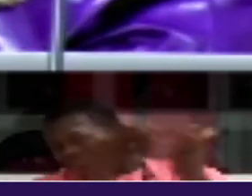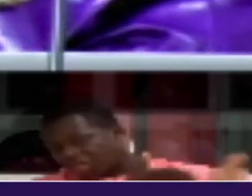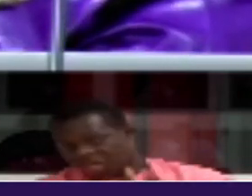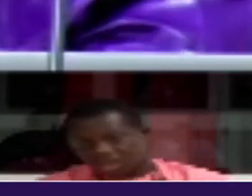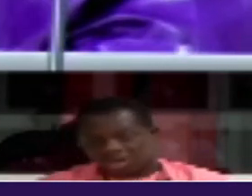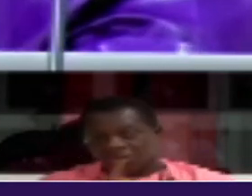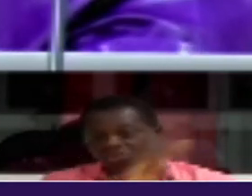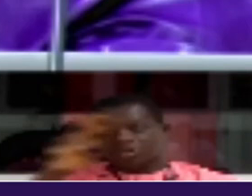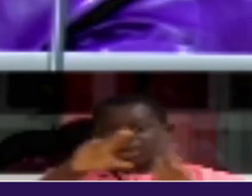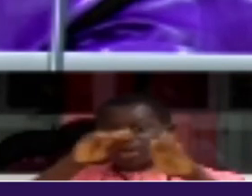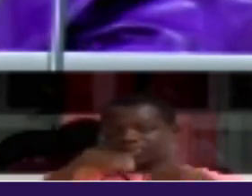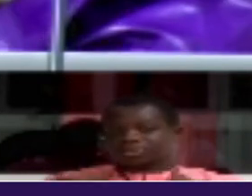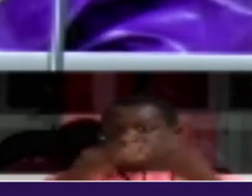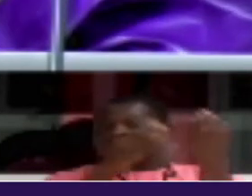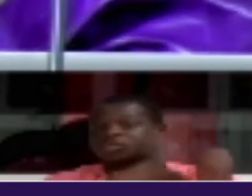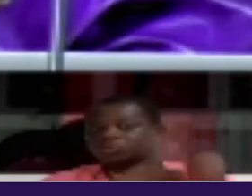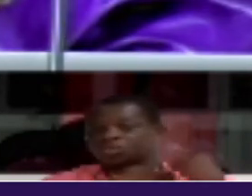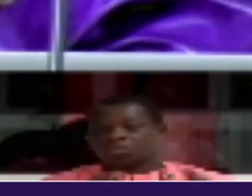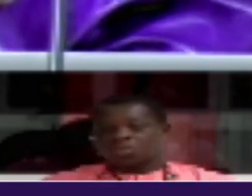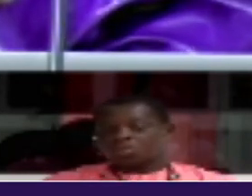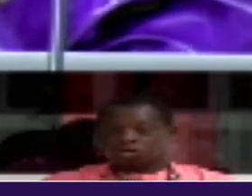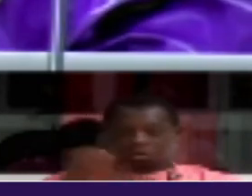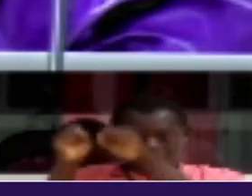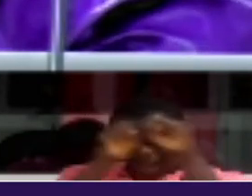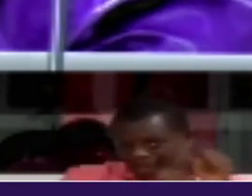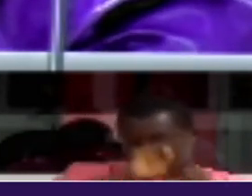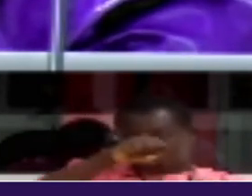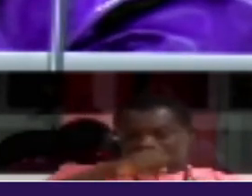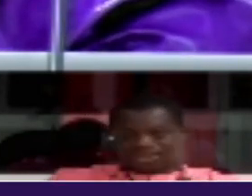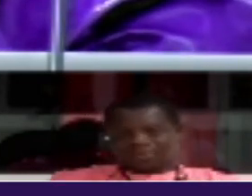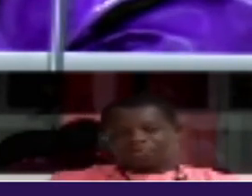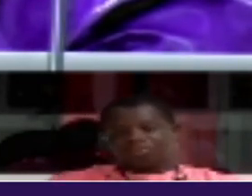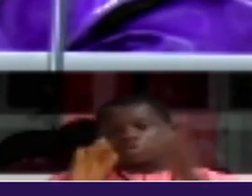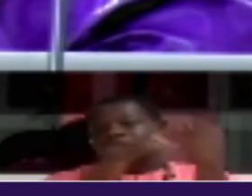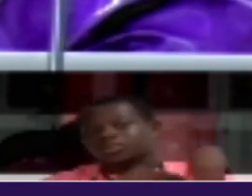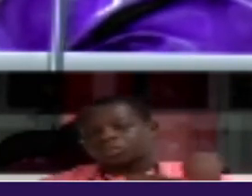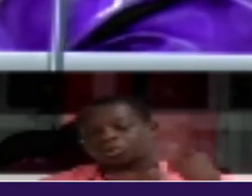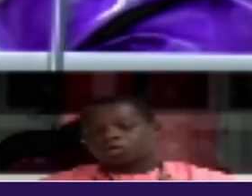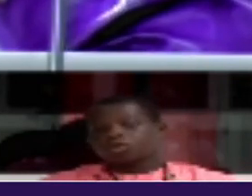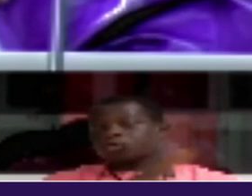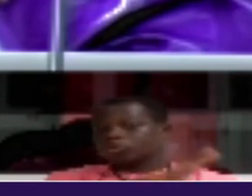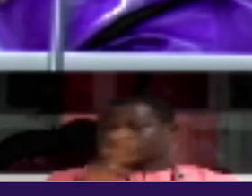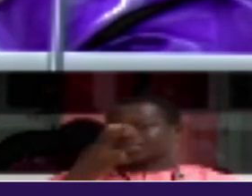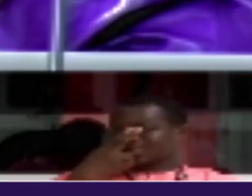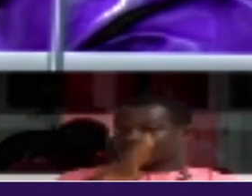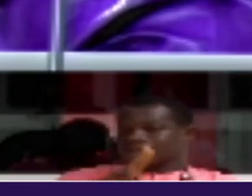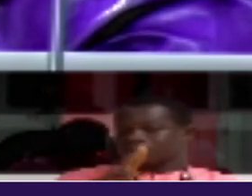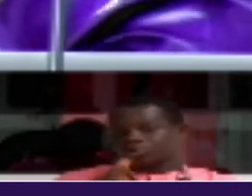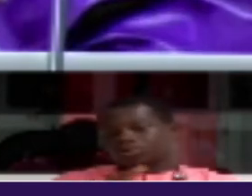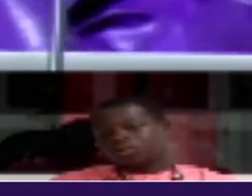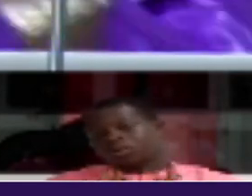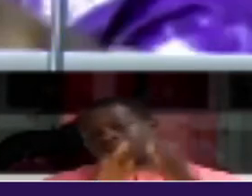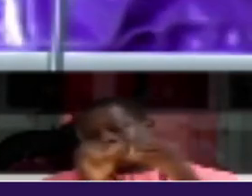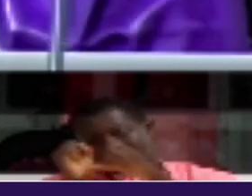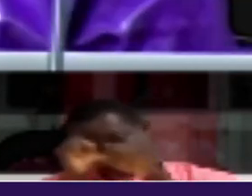denying your responsibility. You're trying to shield yourself from responsibility. I'm not trying to deny myself from this responsibility. As a junior